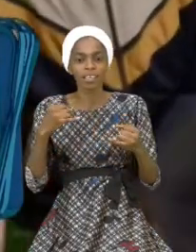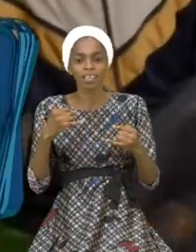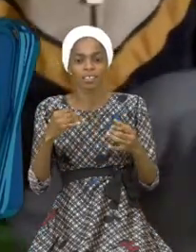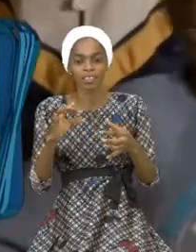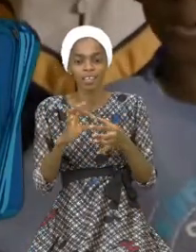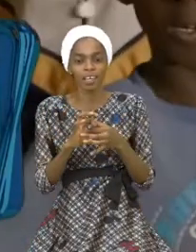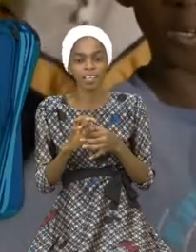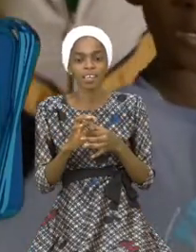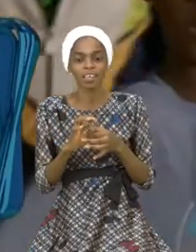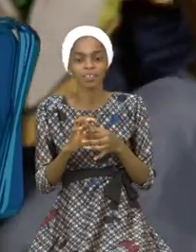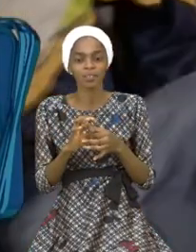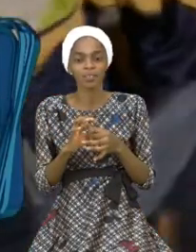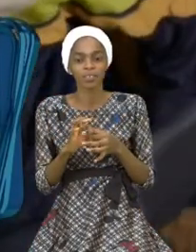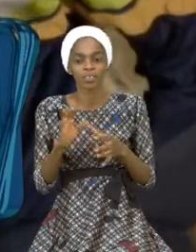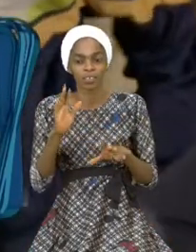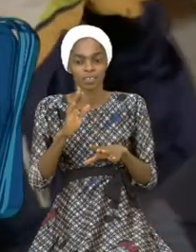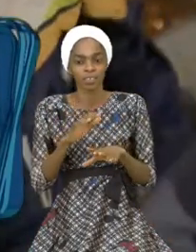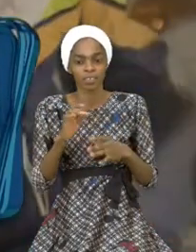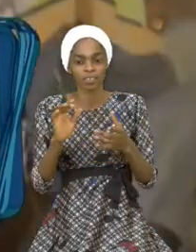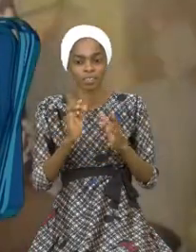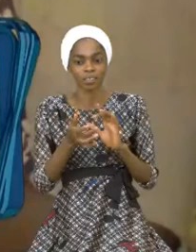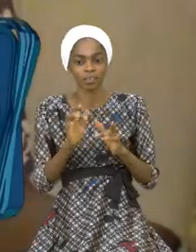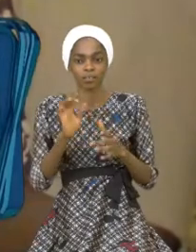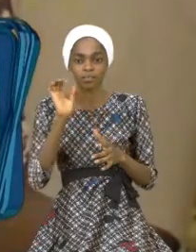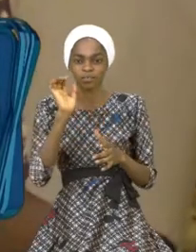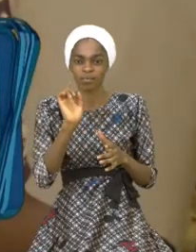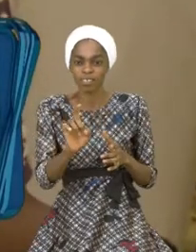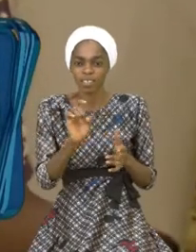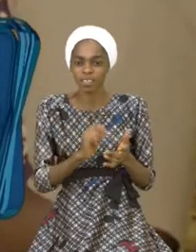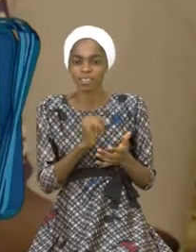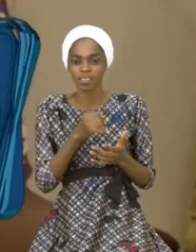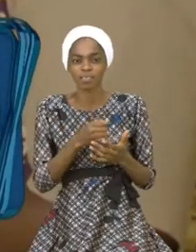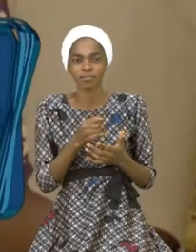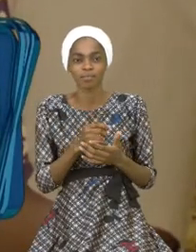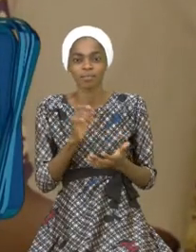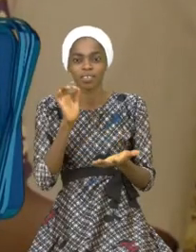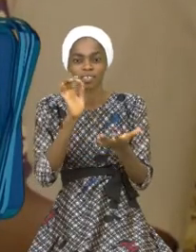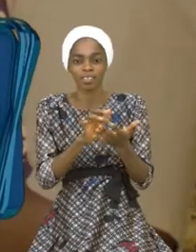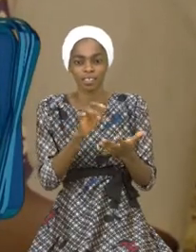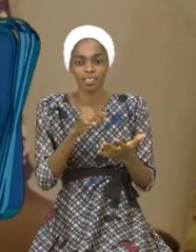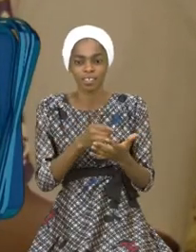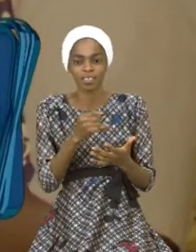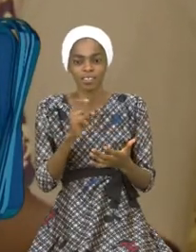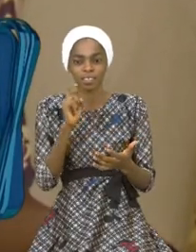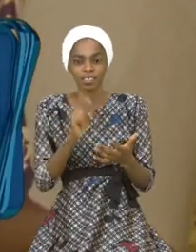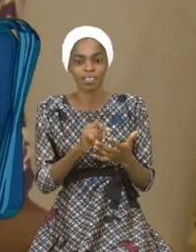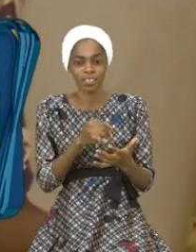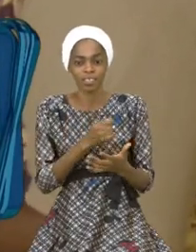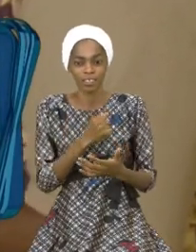the form there, and then return it so that you can be at